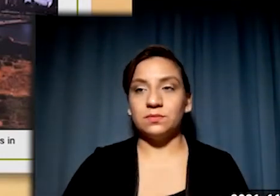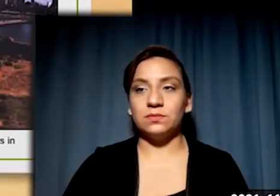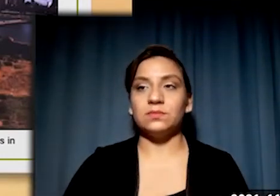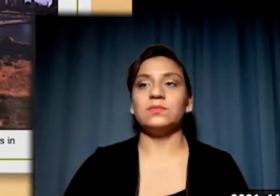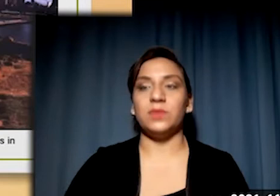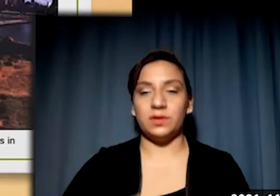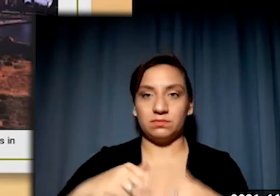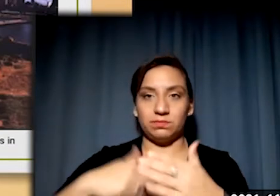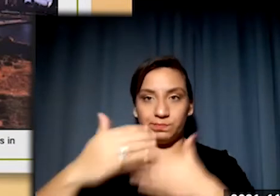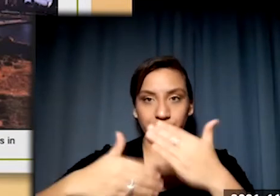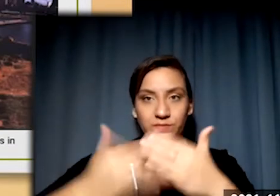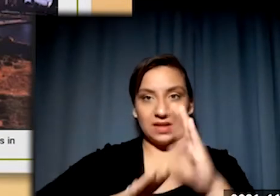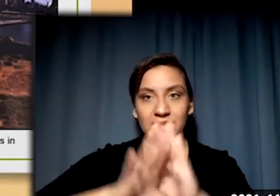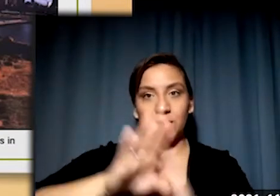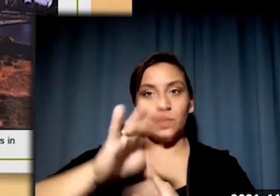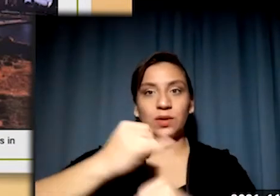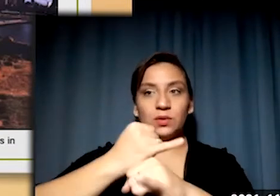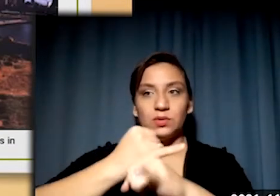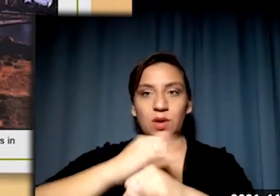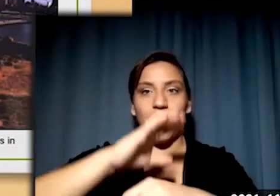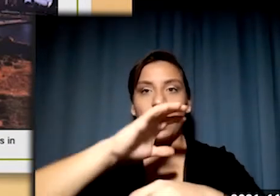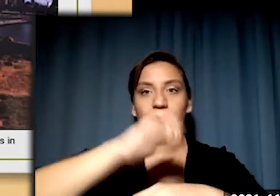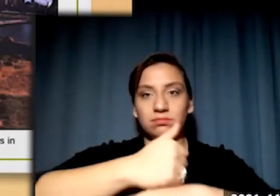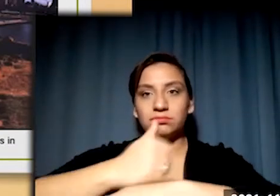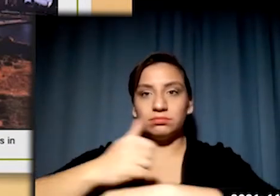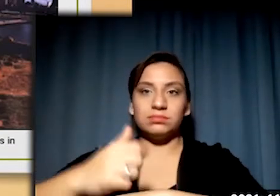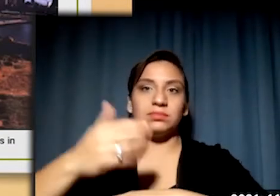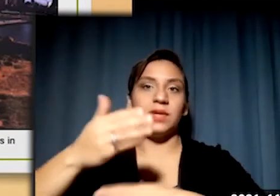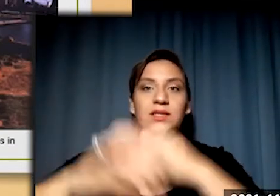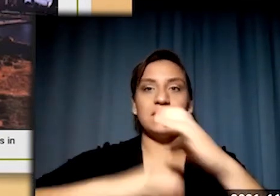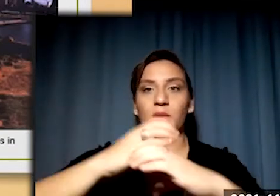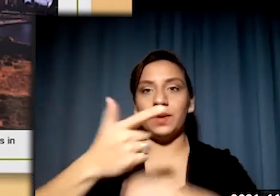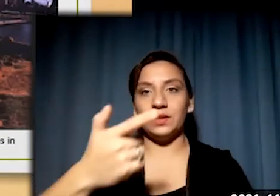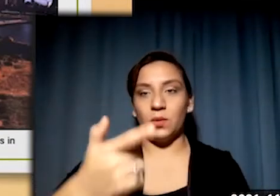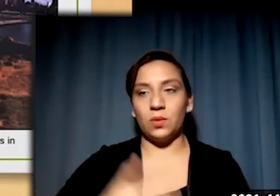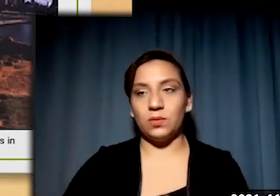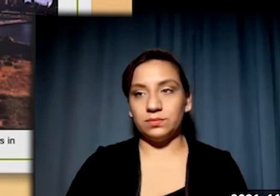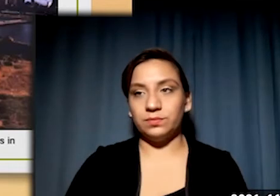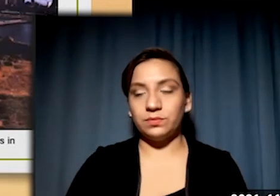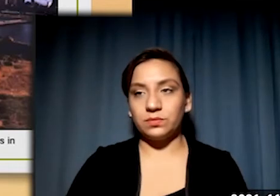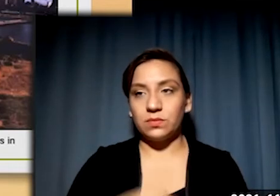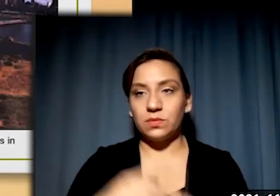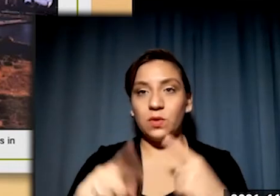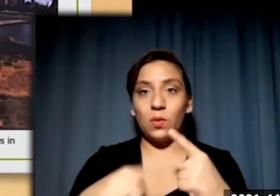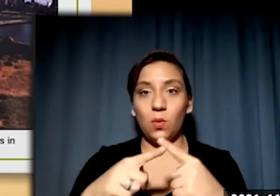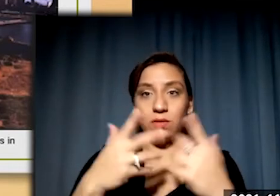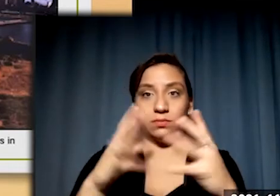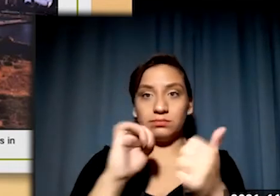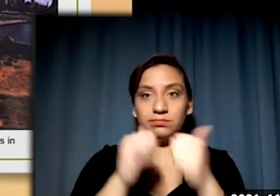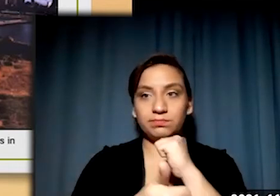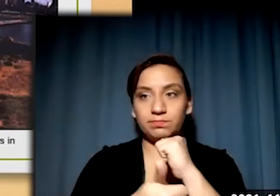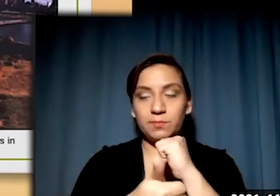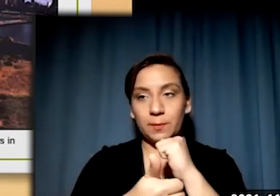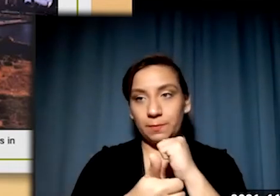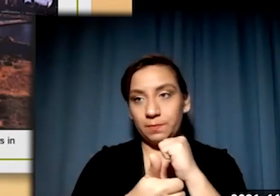Once the survey stage was completed in 1996, we worked with the National Park Service Southeast Regional